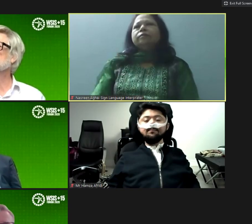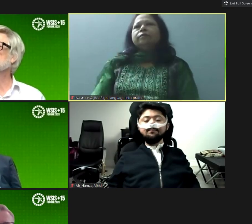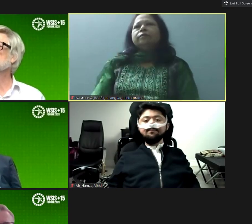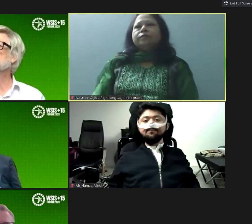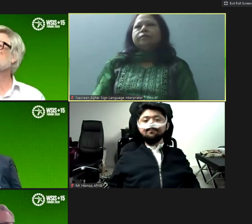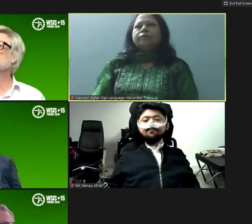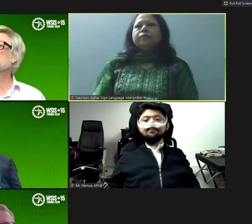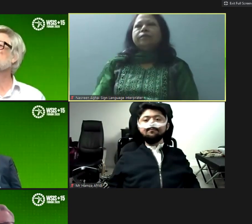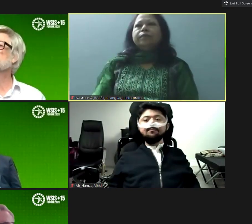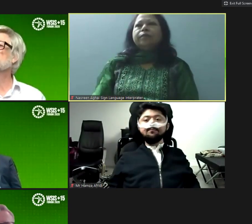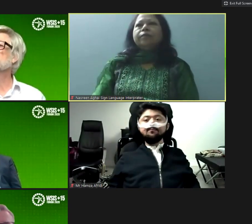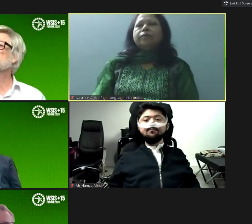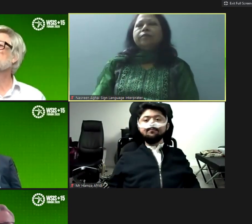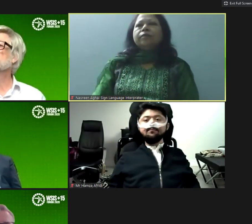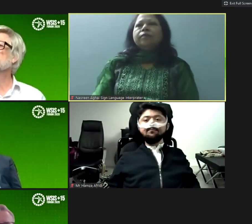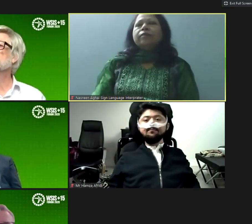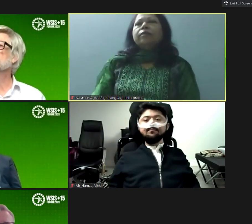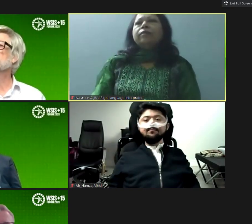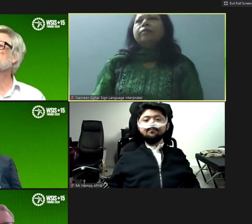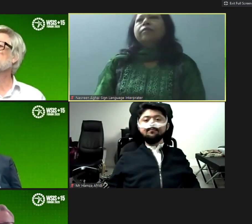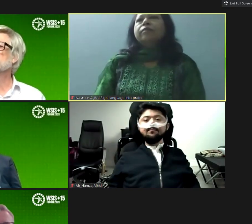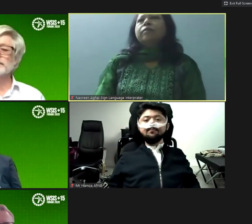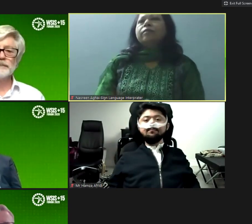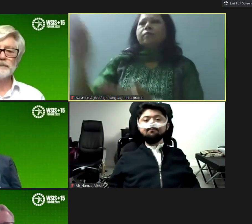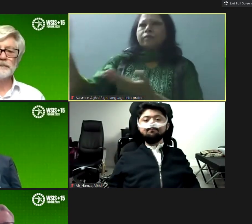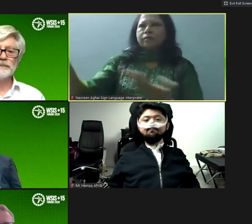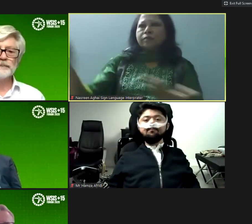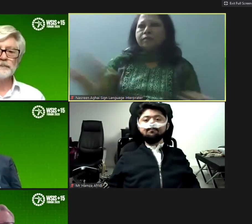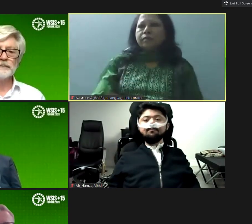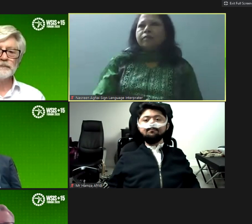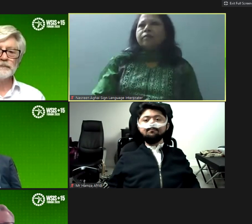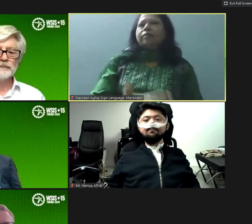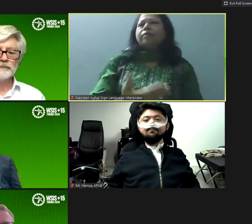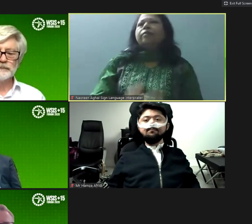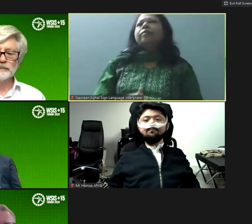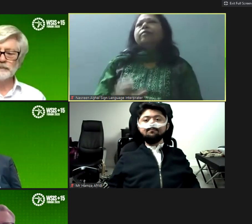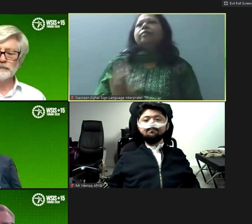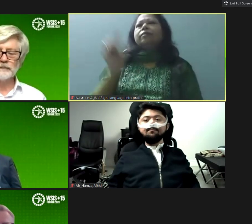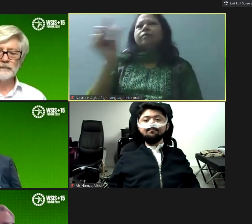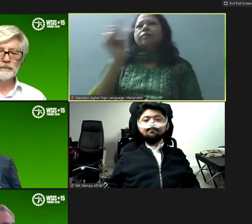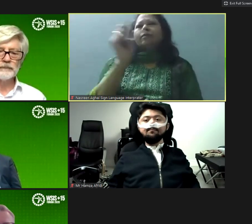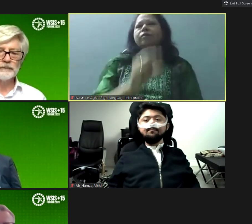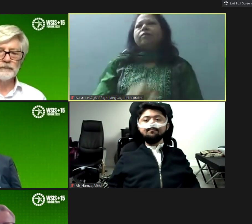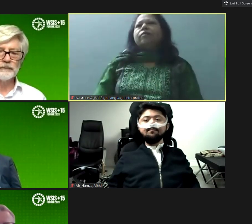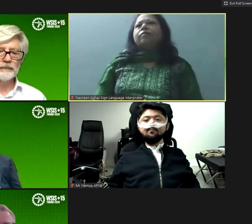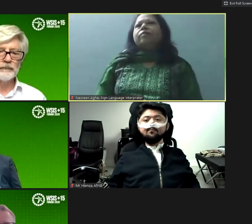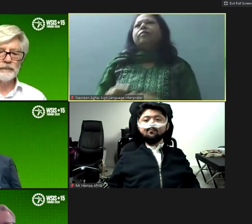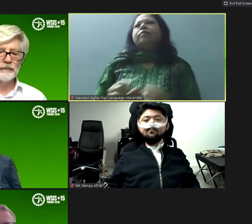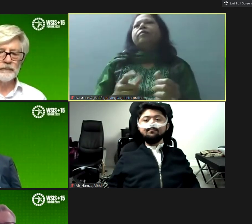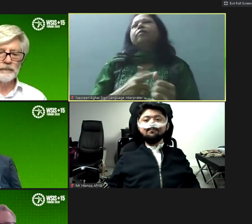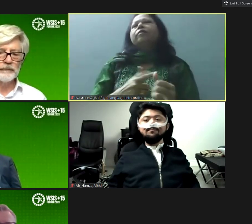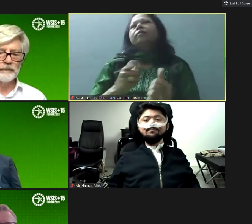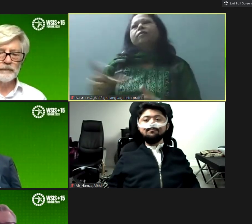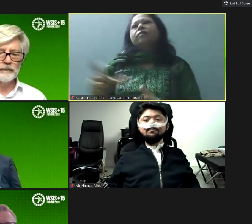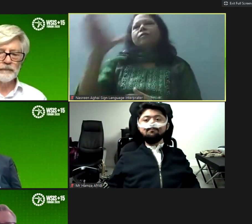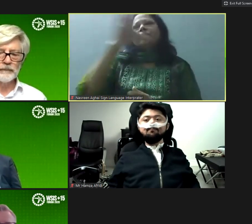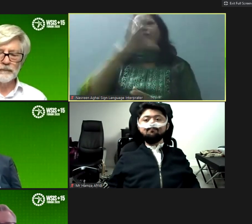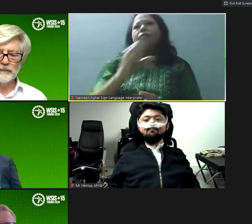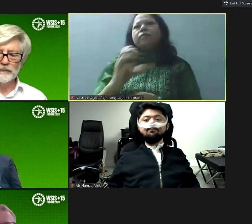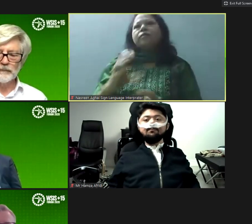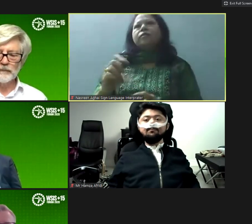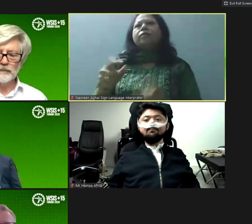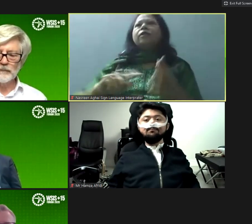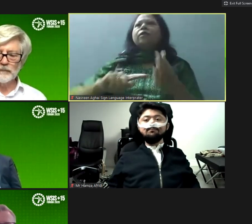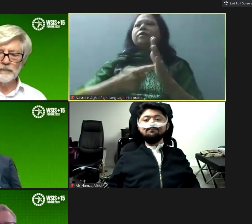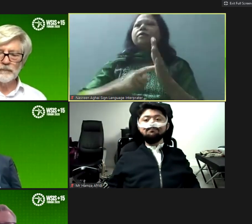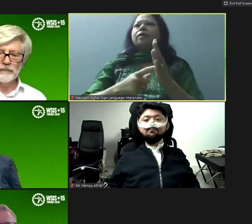should start off by welcome remarks by the Executive Director of Inter-Islamic Network on Information